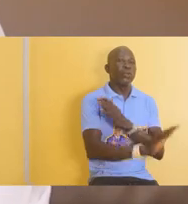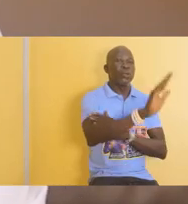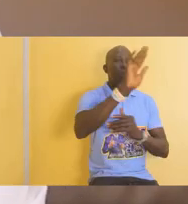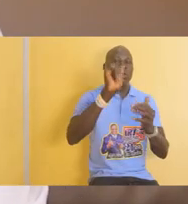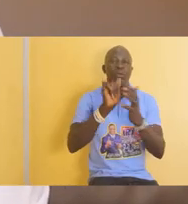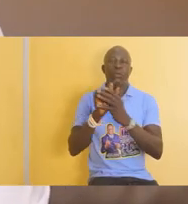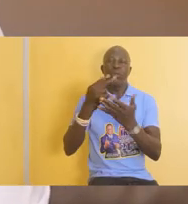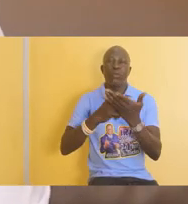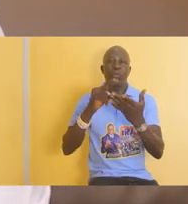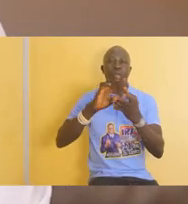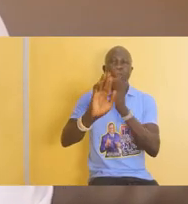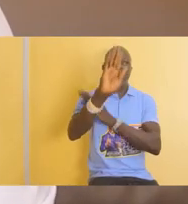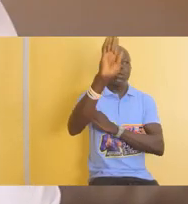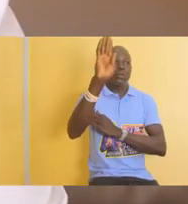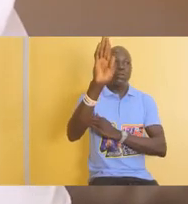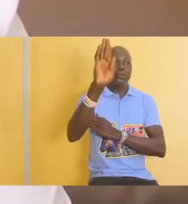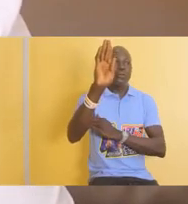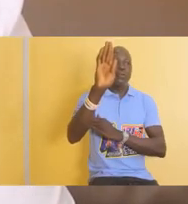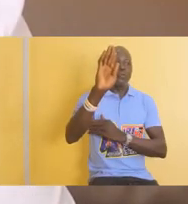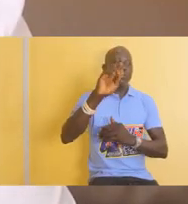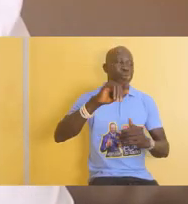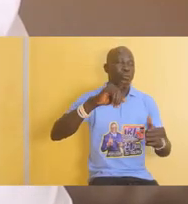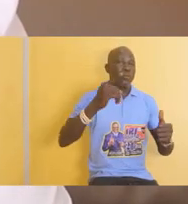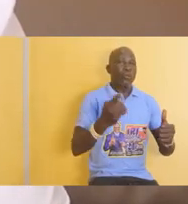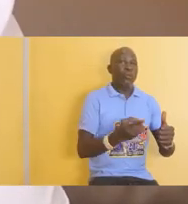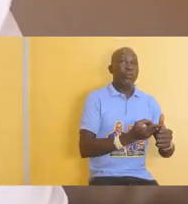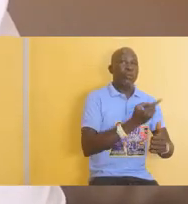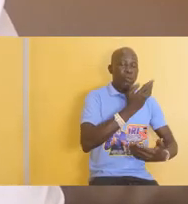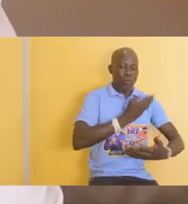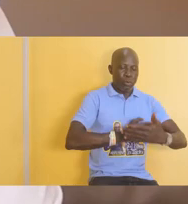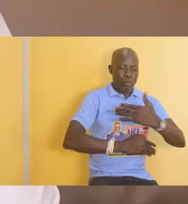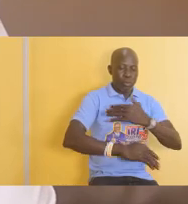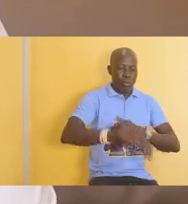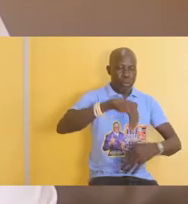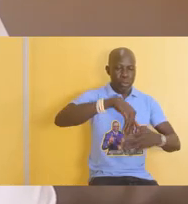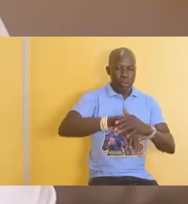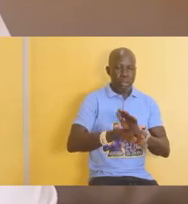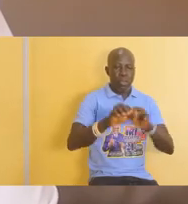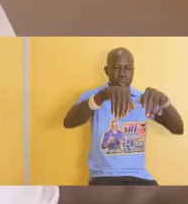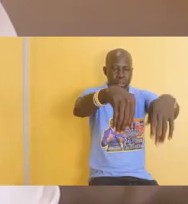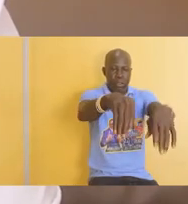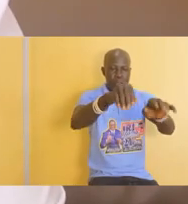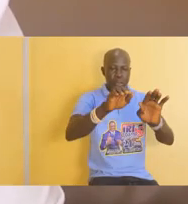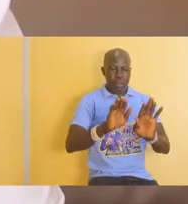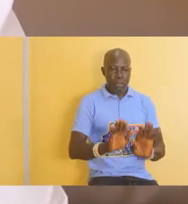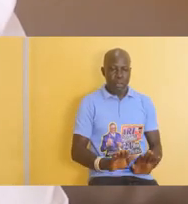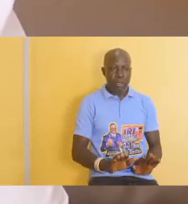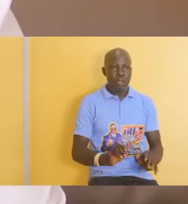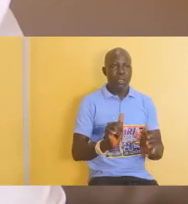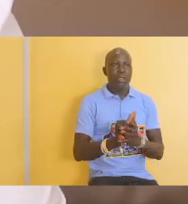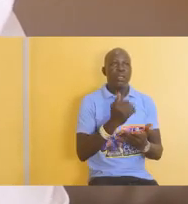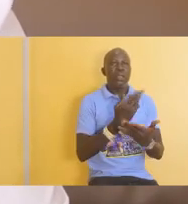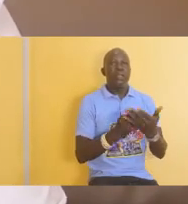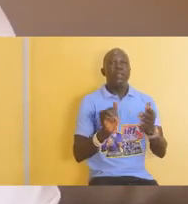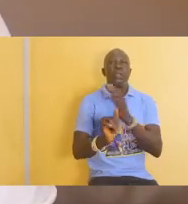Most Holy God, a copy ninu awon oku, the firstborn of the dead, Olorun emi